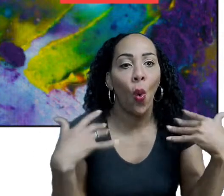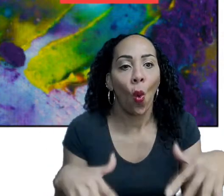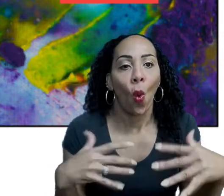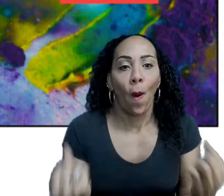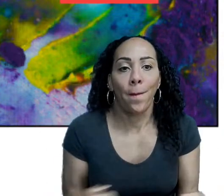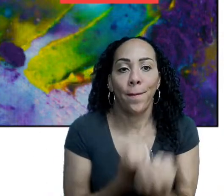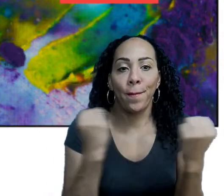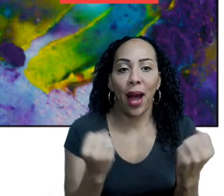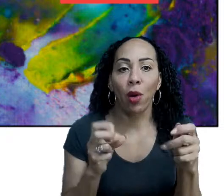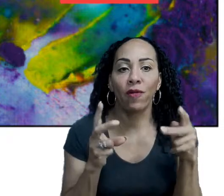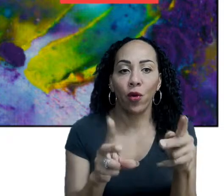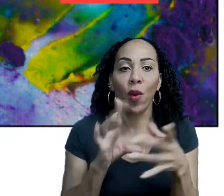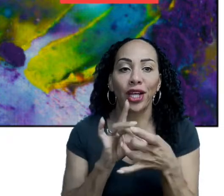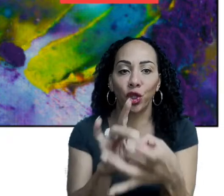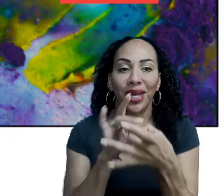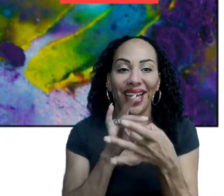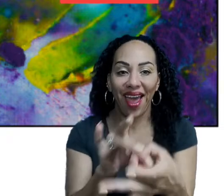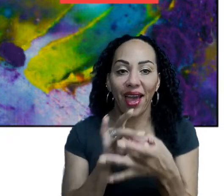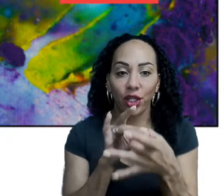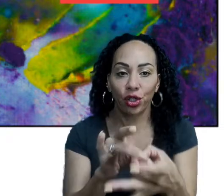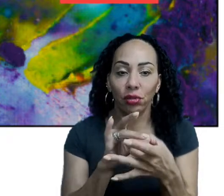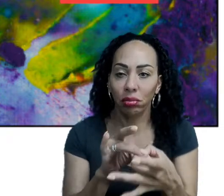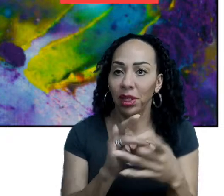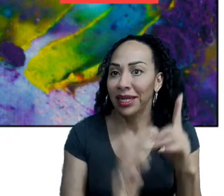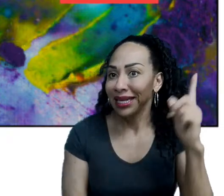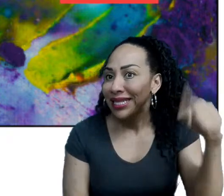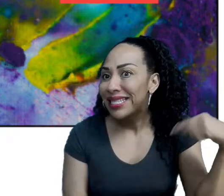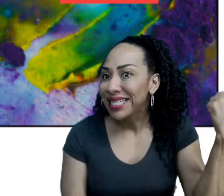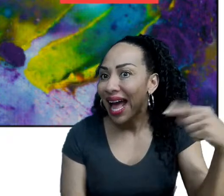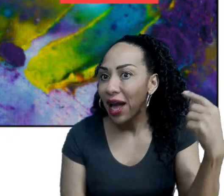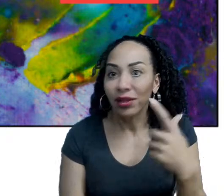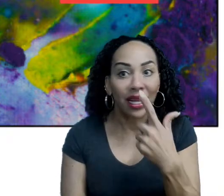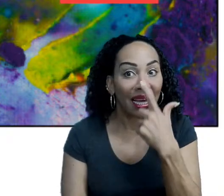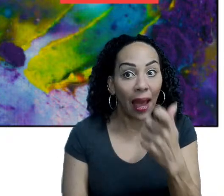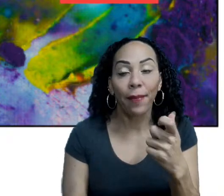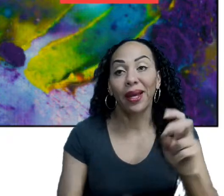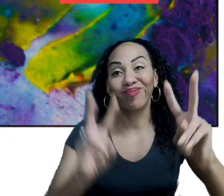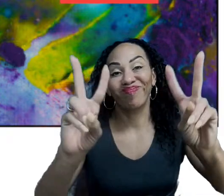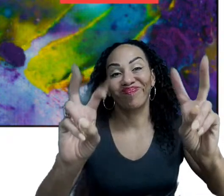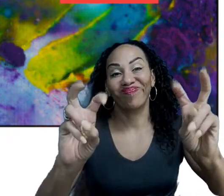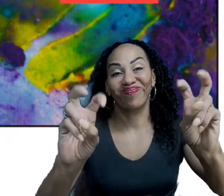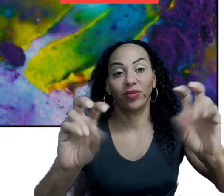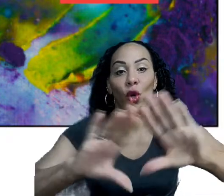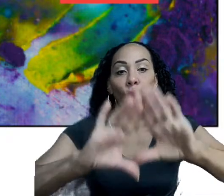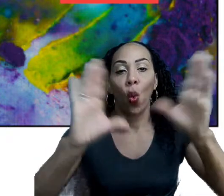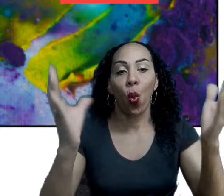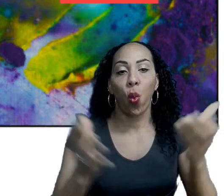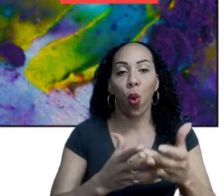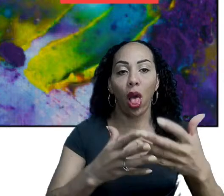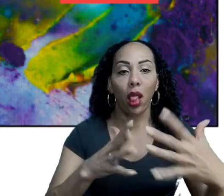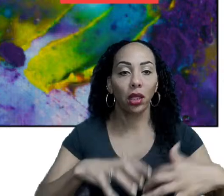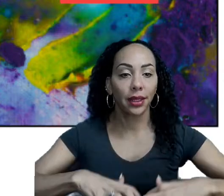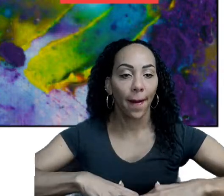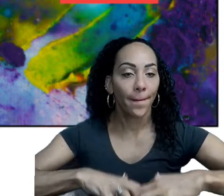we go one step further. We say that sound can be a world builder. I'll talk a bit more about that too. But